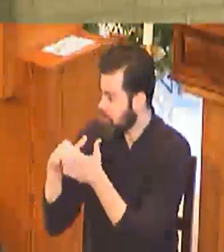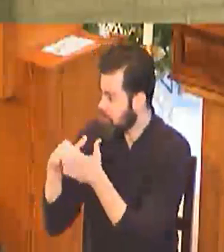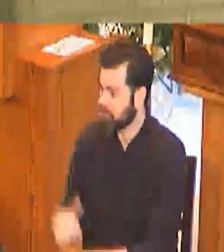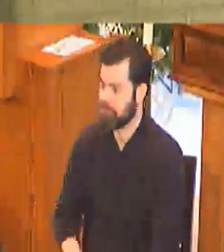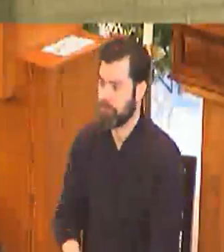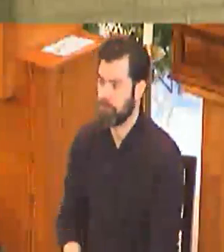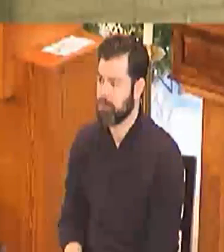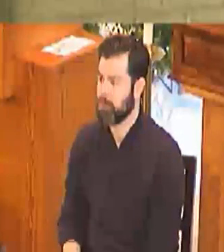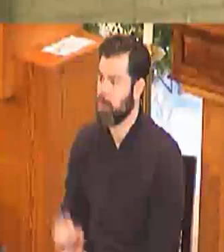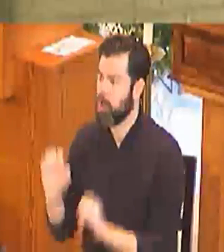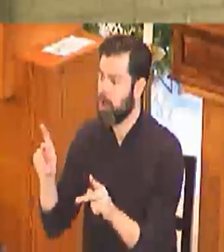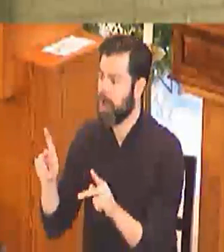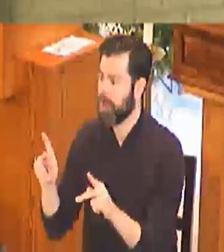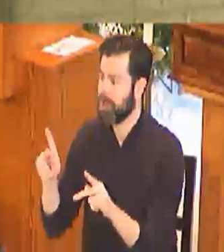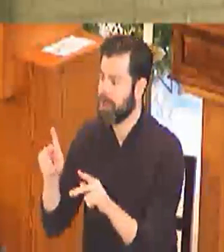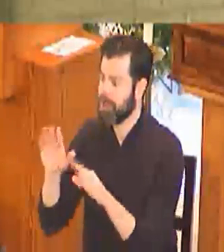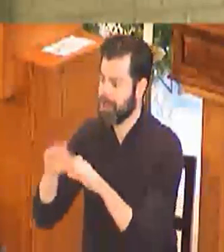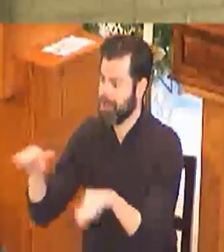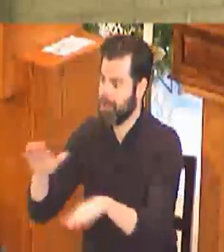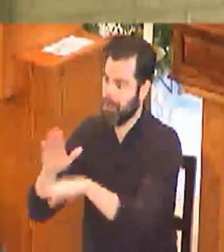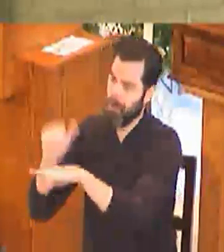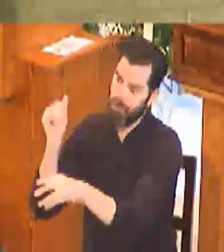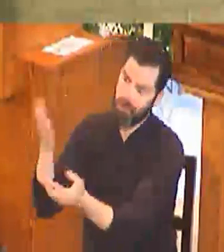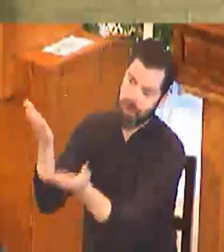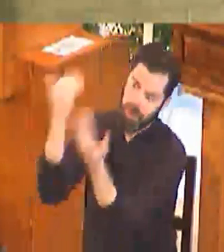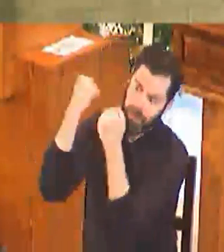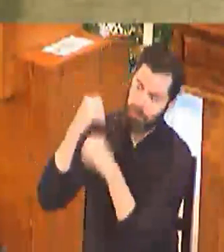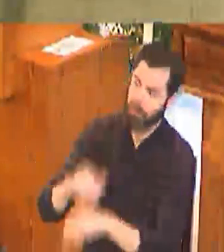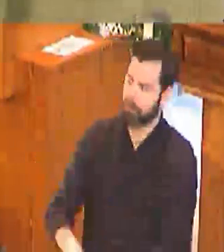I think we should call our children in. Shall we do that?